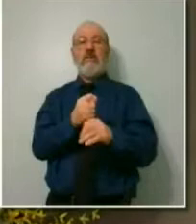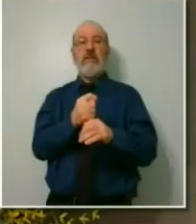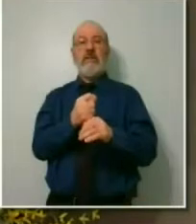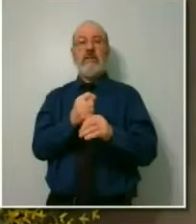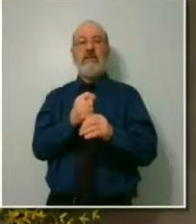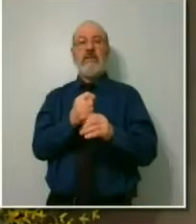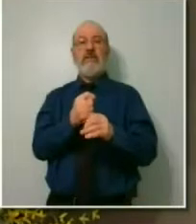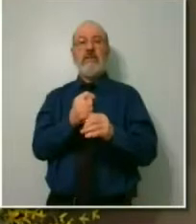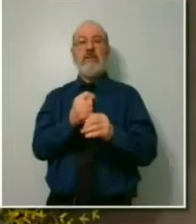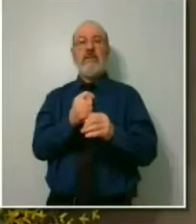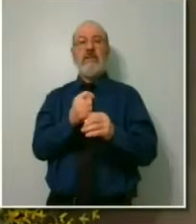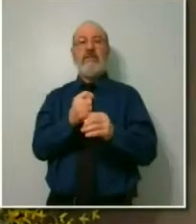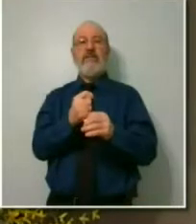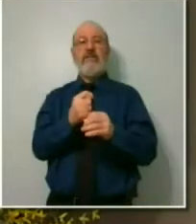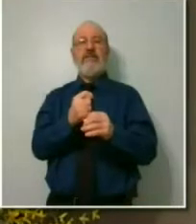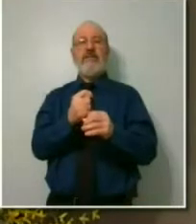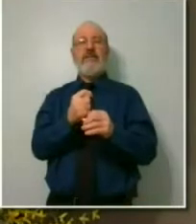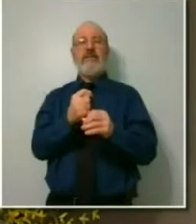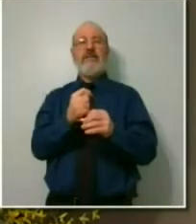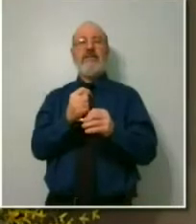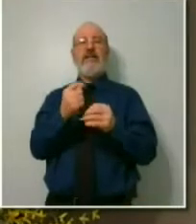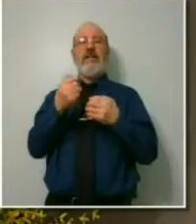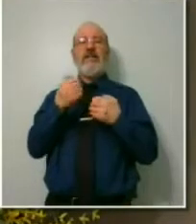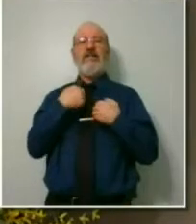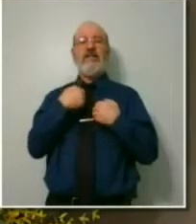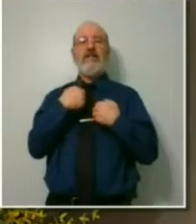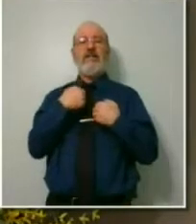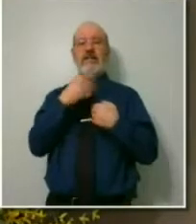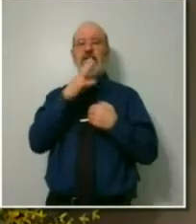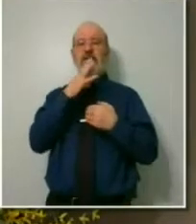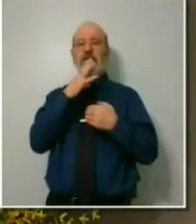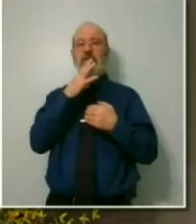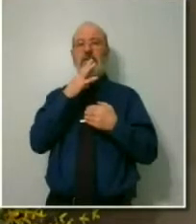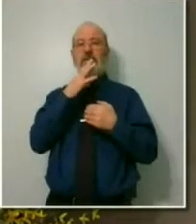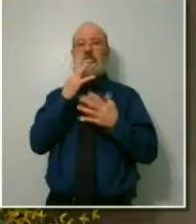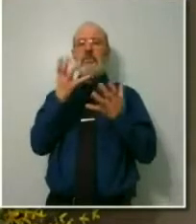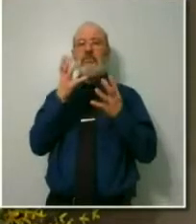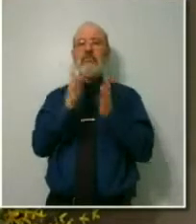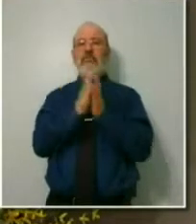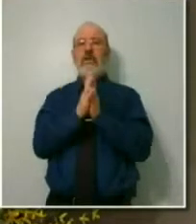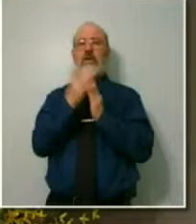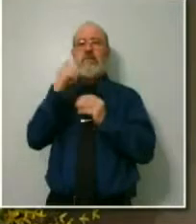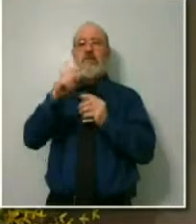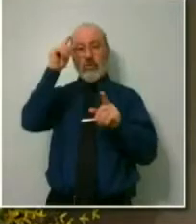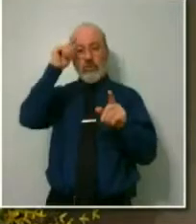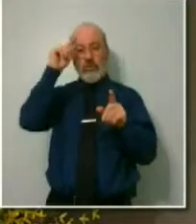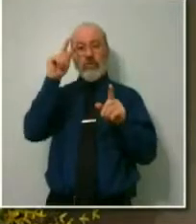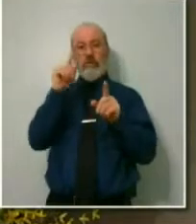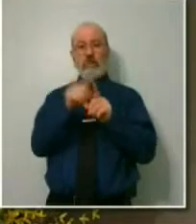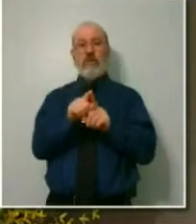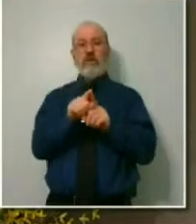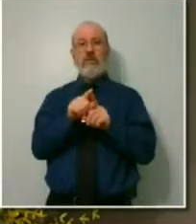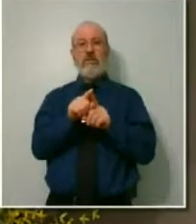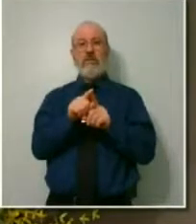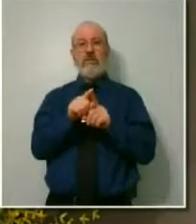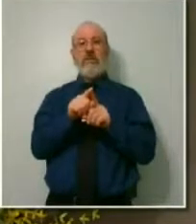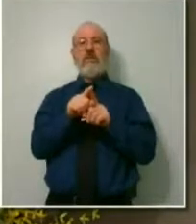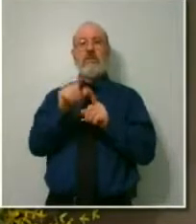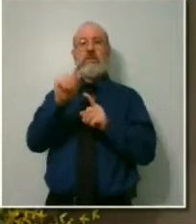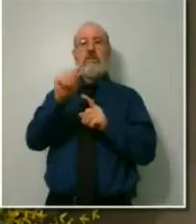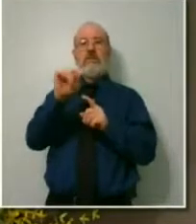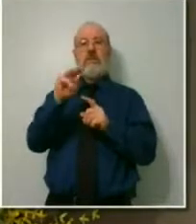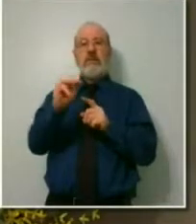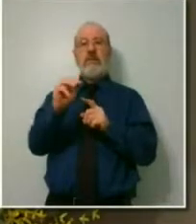Tanya Norsworthy, sorry about that, has mentioned she'd like us to pray for some family members of hers, Tim, Tyson,